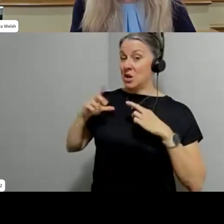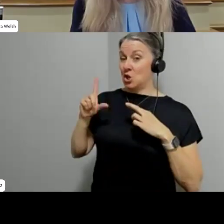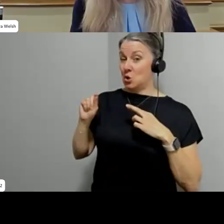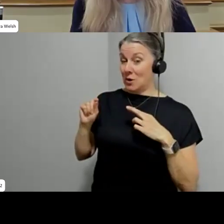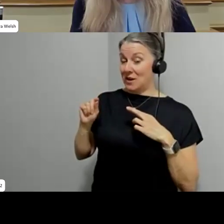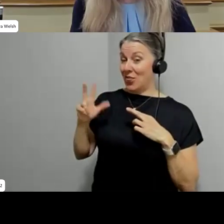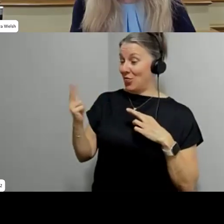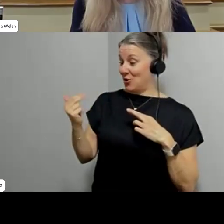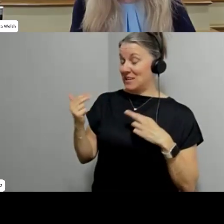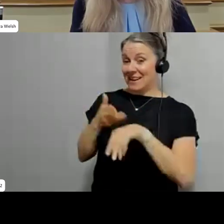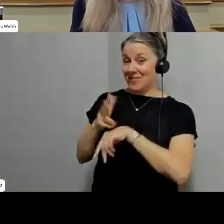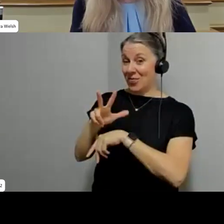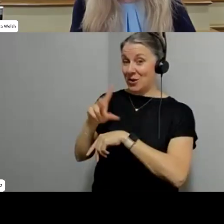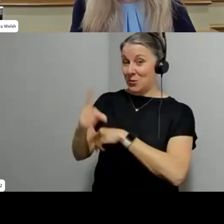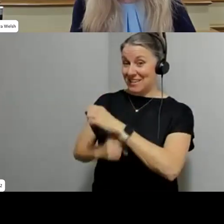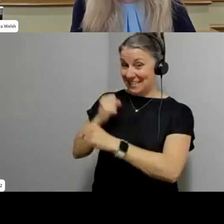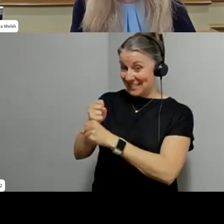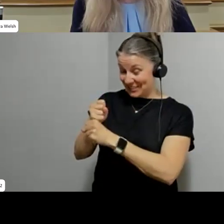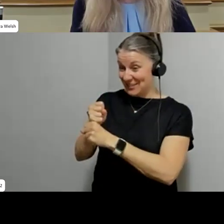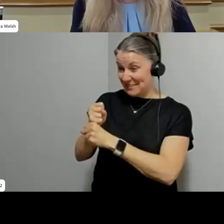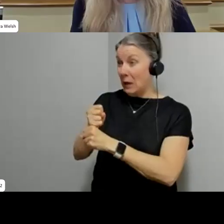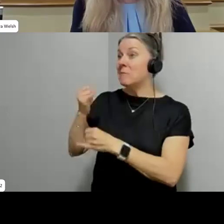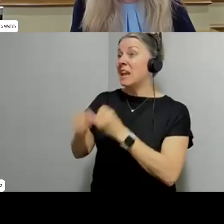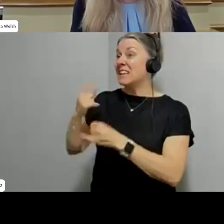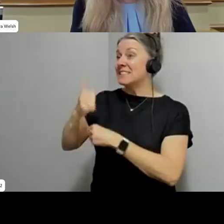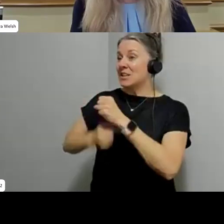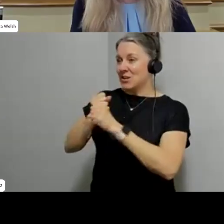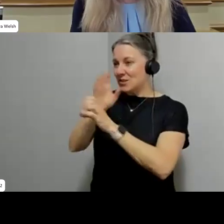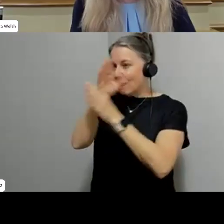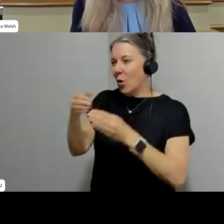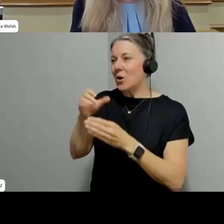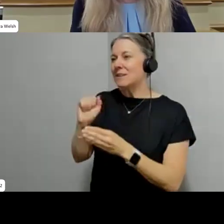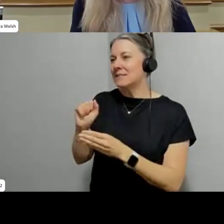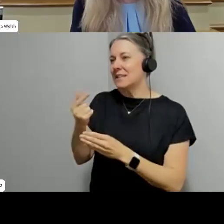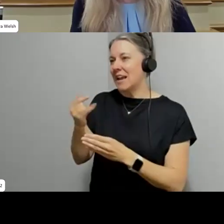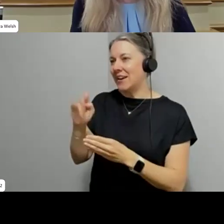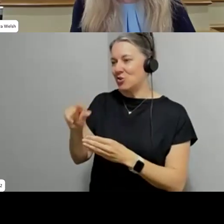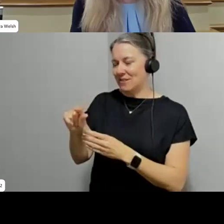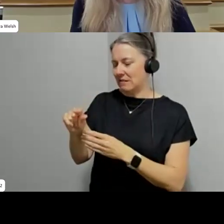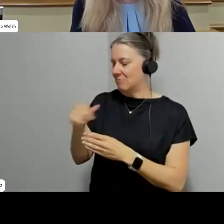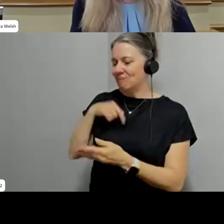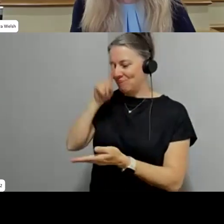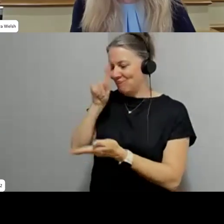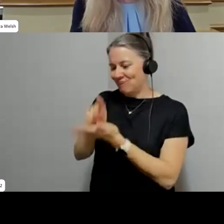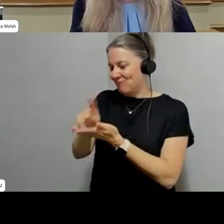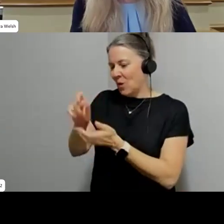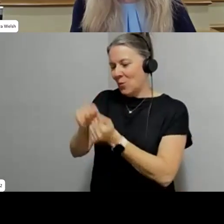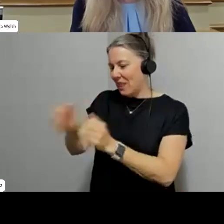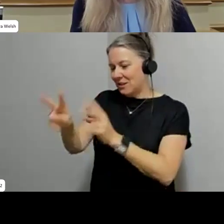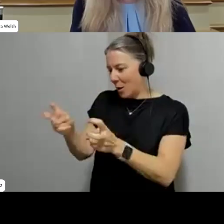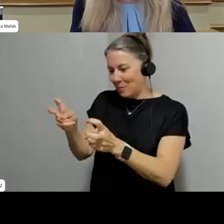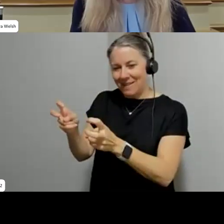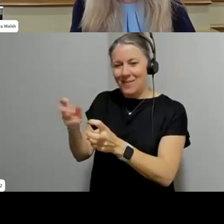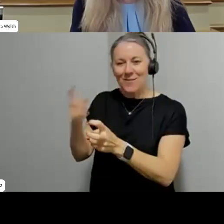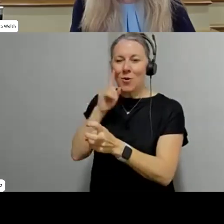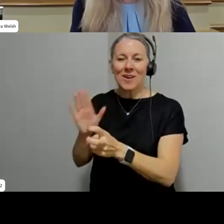years, and the last 10 were in the area of aging. And I fell in love with the topic for all the reasons. All of you are activists, and all of you are on this call